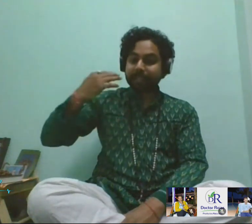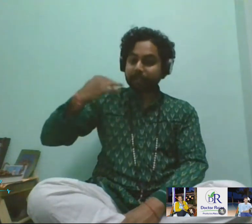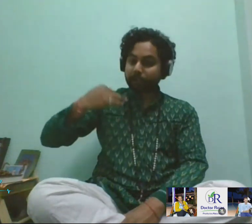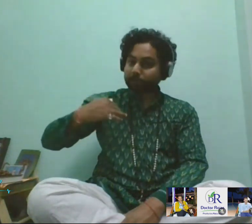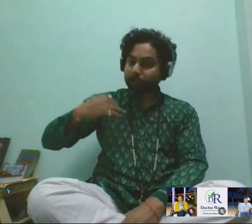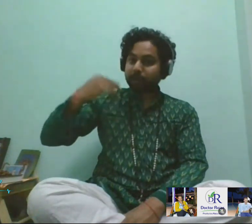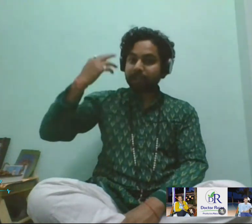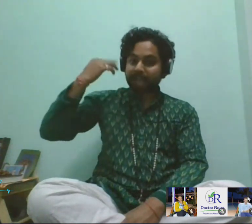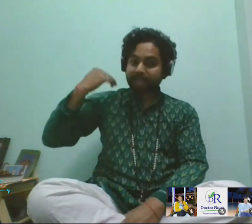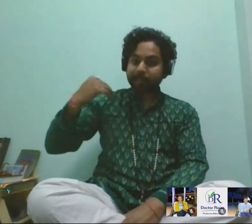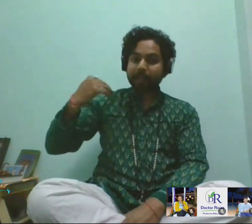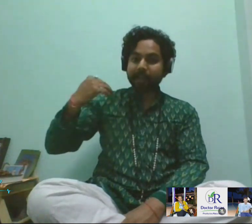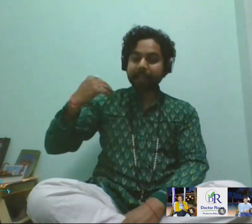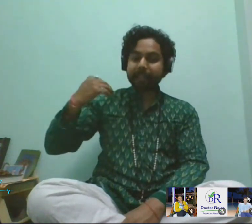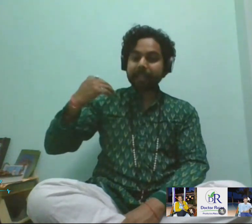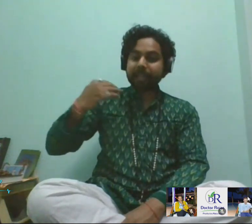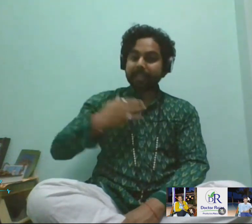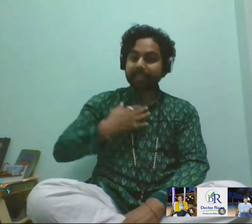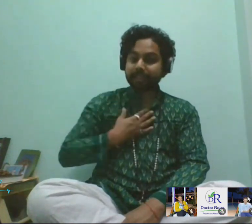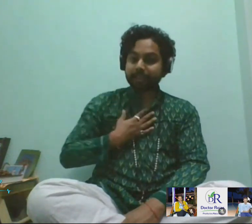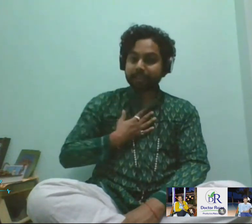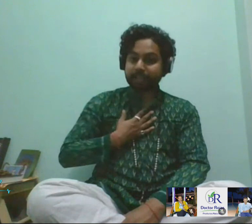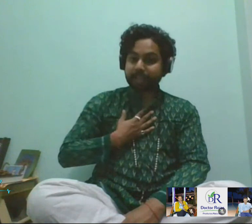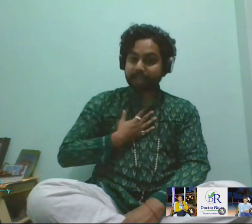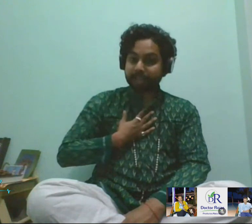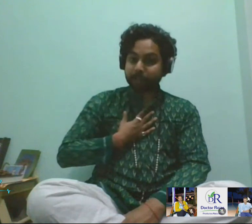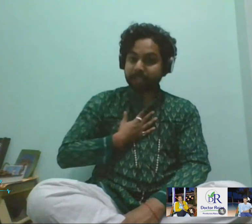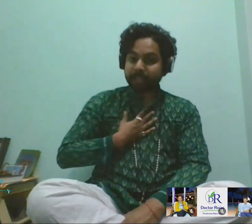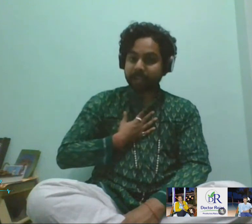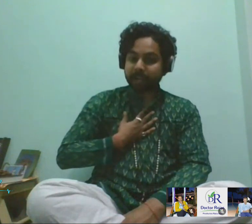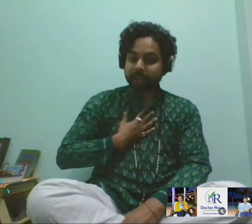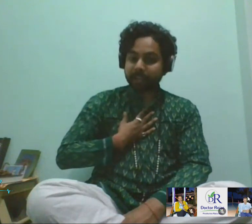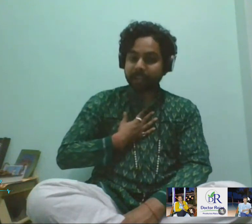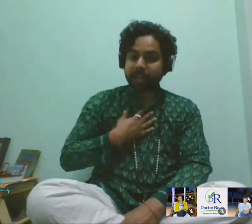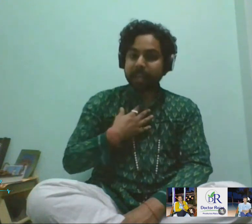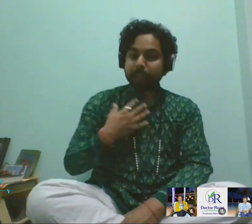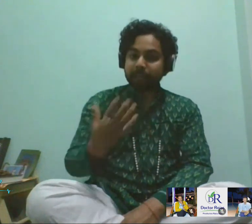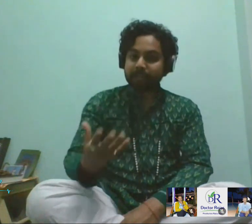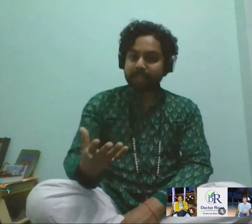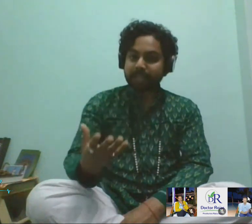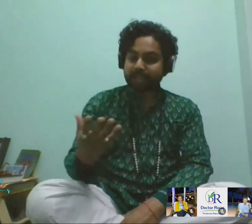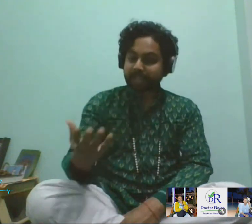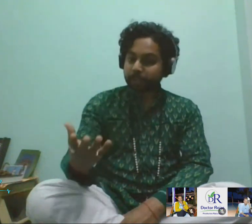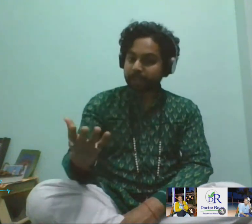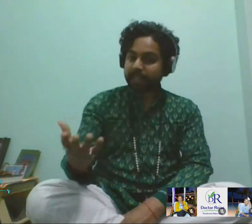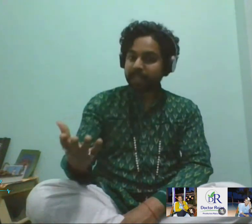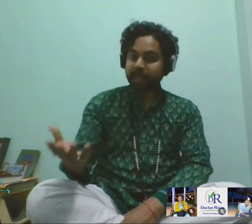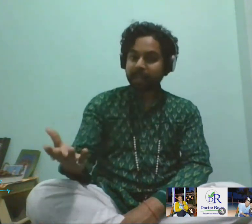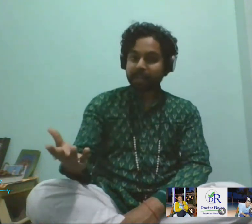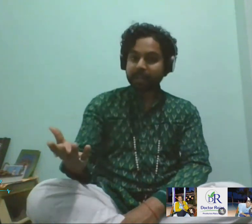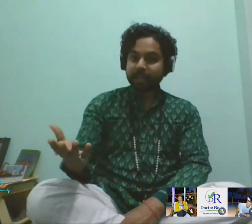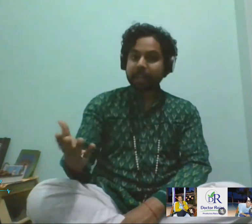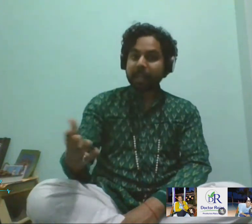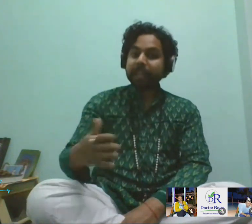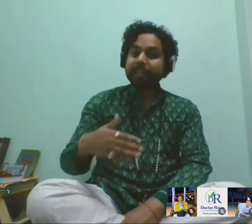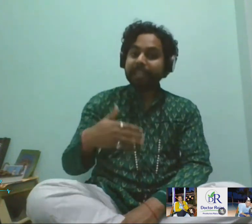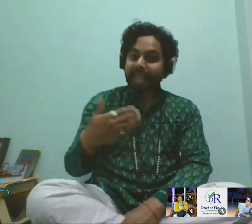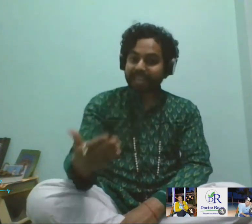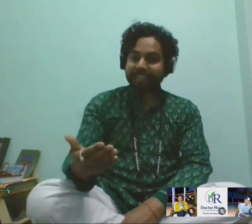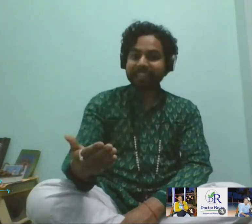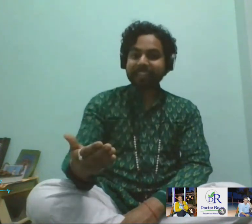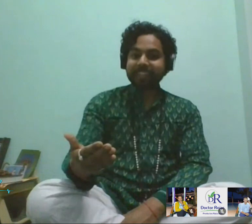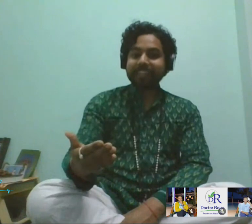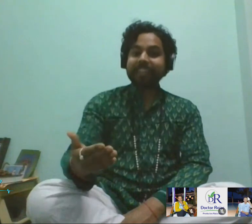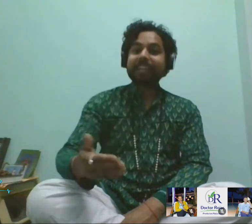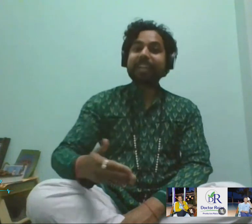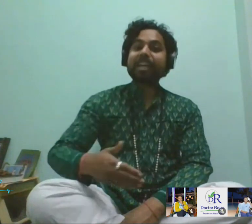once they drop the body and the mind, they connect with their heart. And once they connect with their heart,